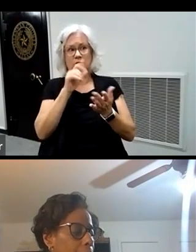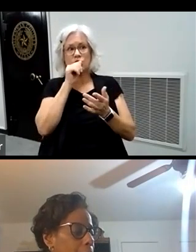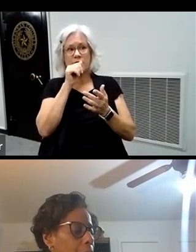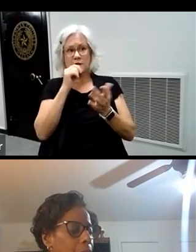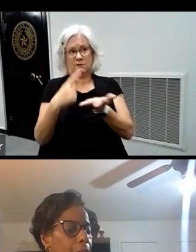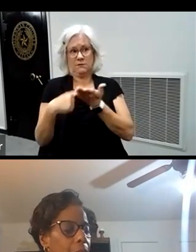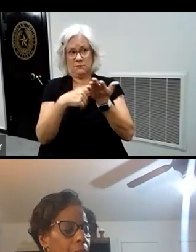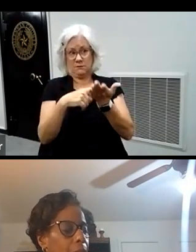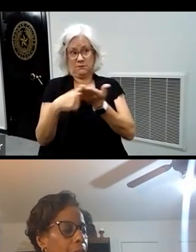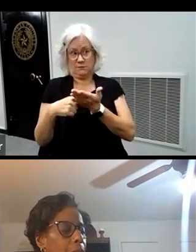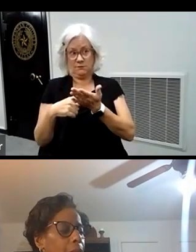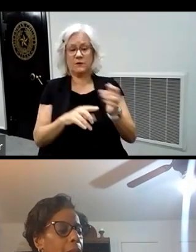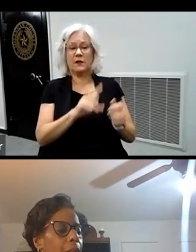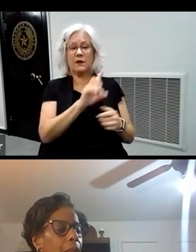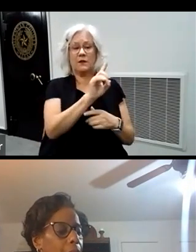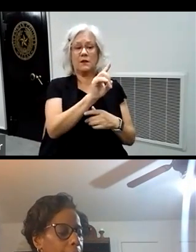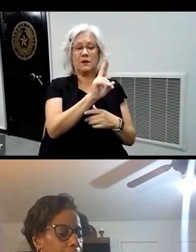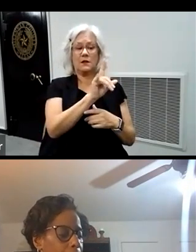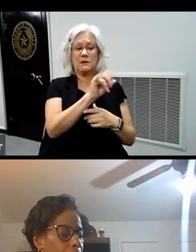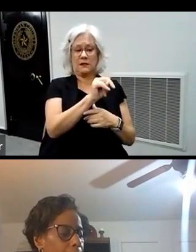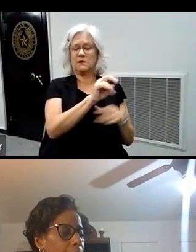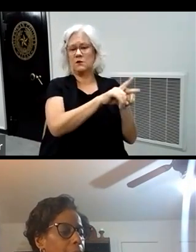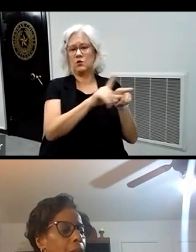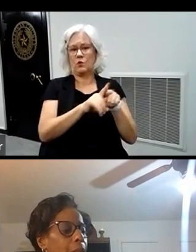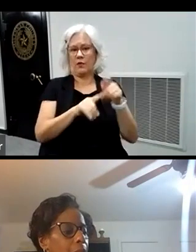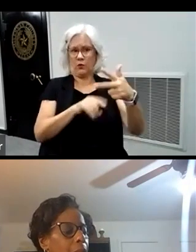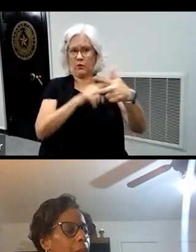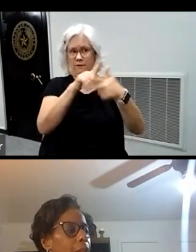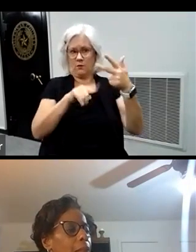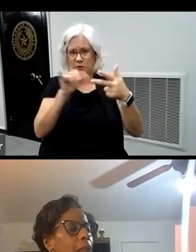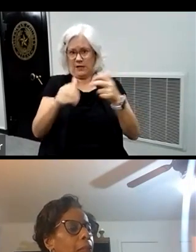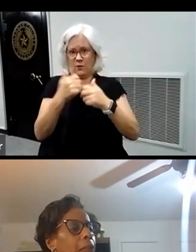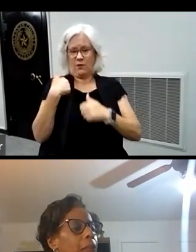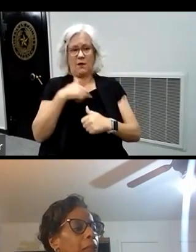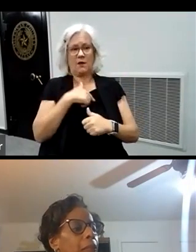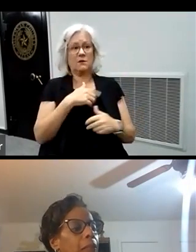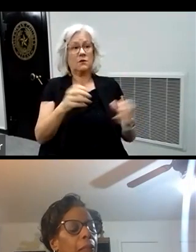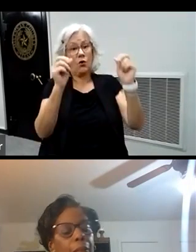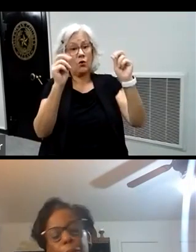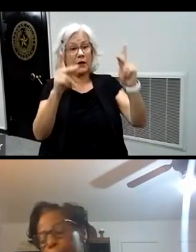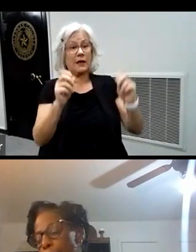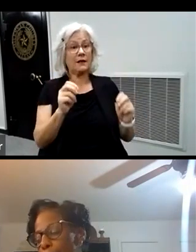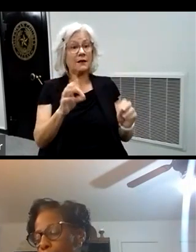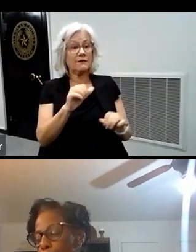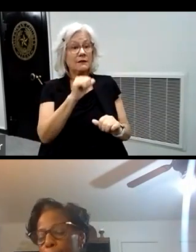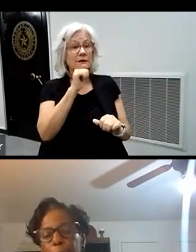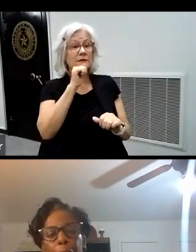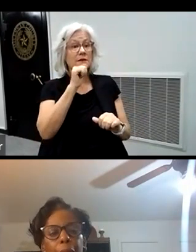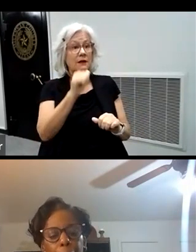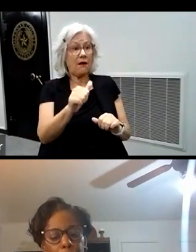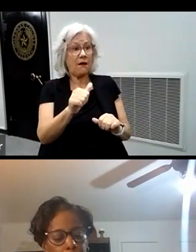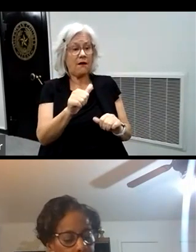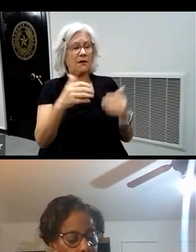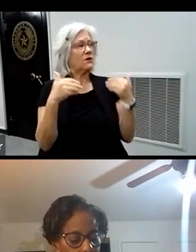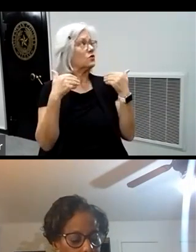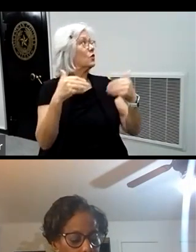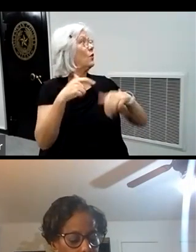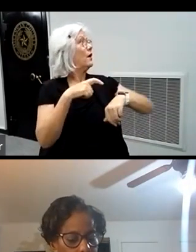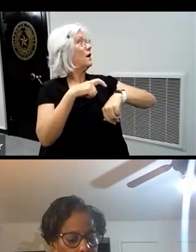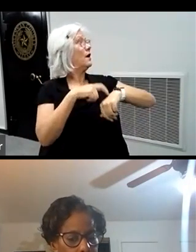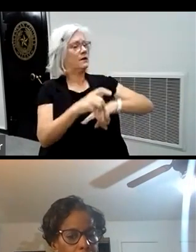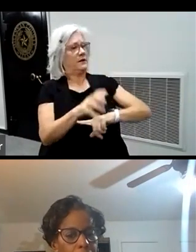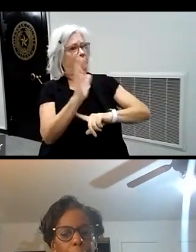then Dustin will stay in it as well. Okay, if not, let's take a